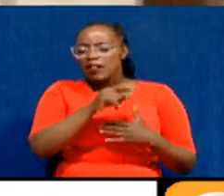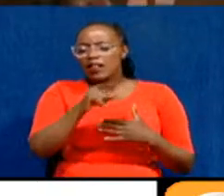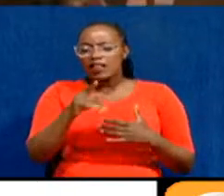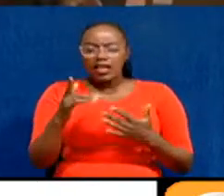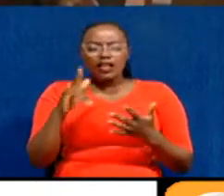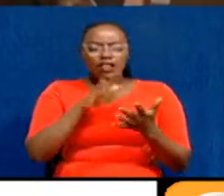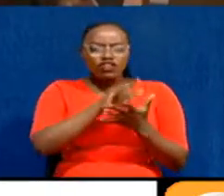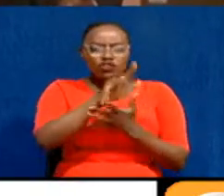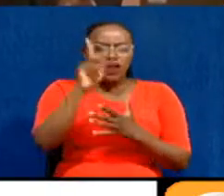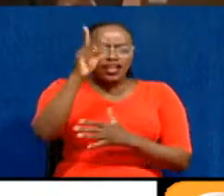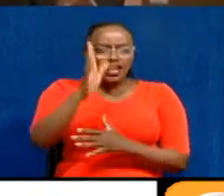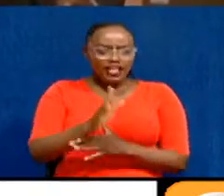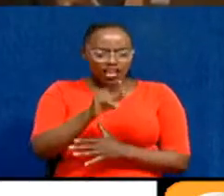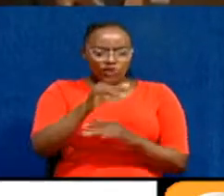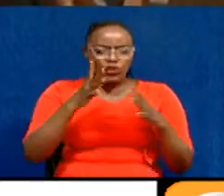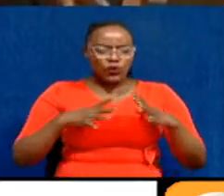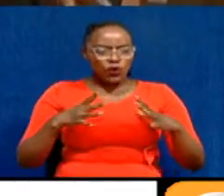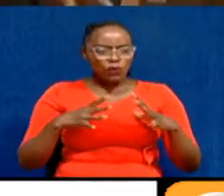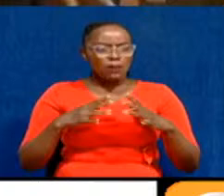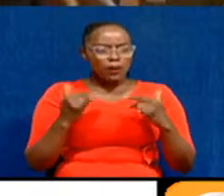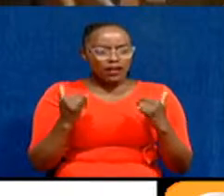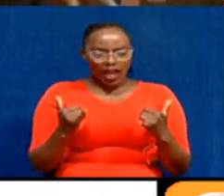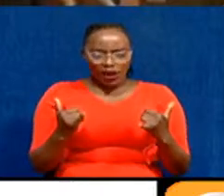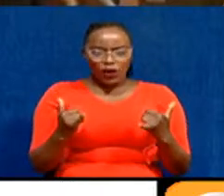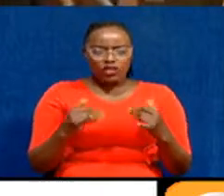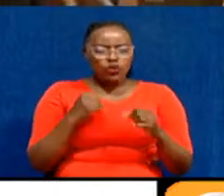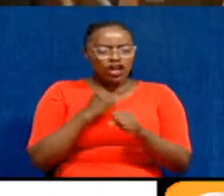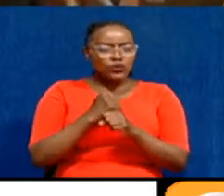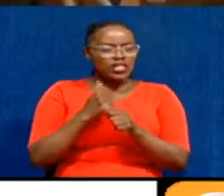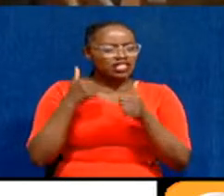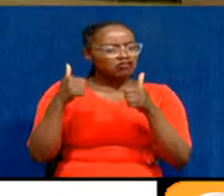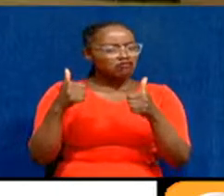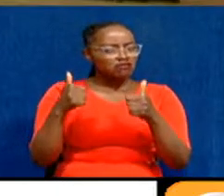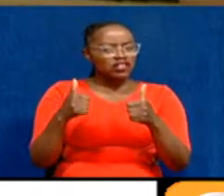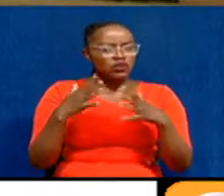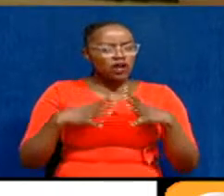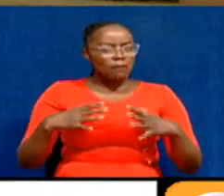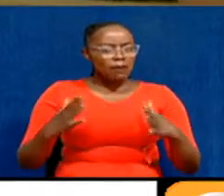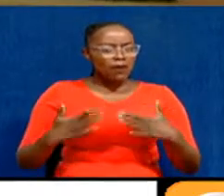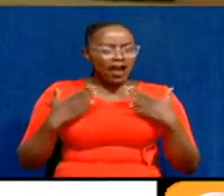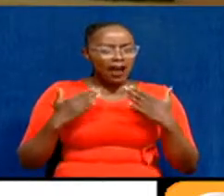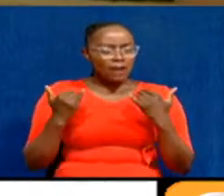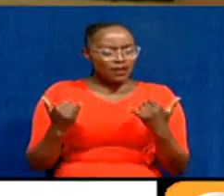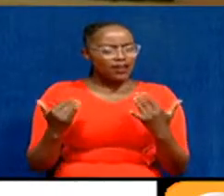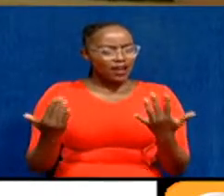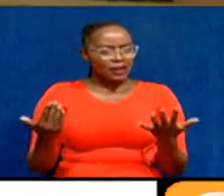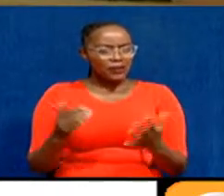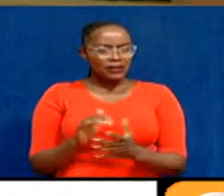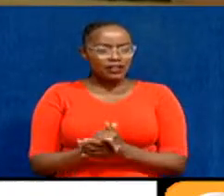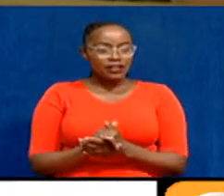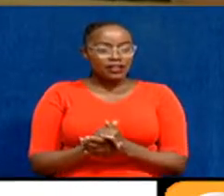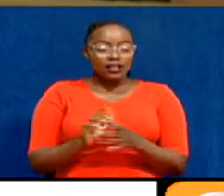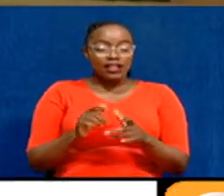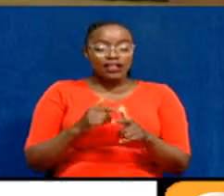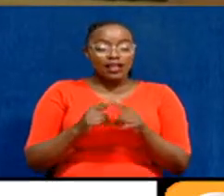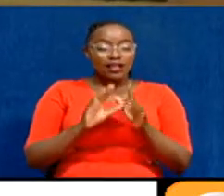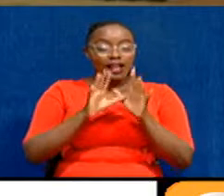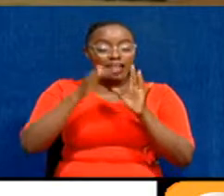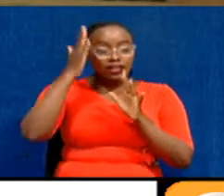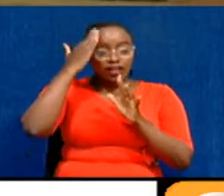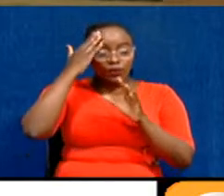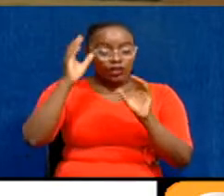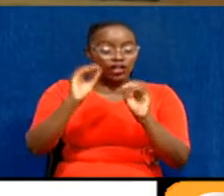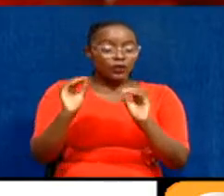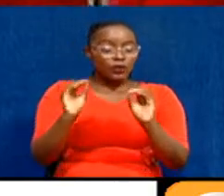in the plane. Oh, you are Kenyan. Yeah. Oh, you guys are doing so well. You are happy. A little did we